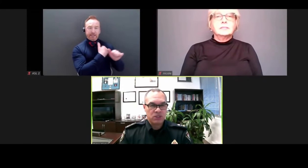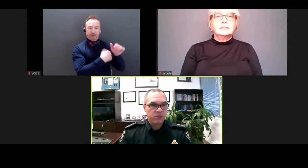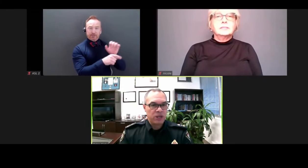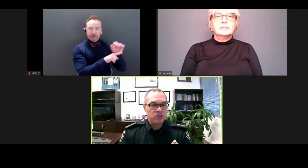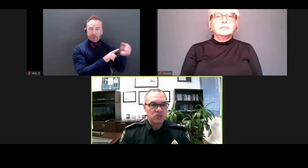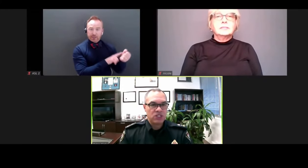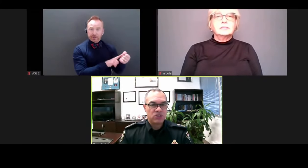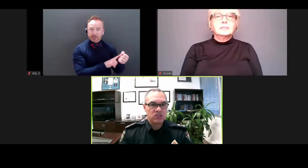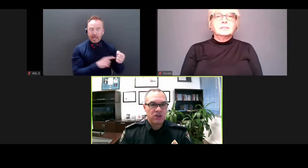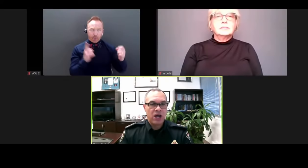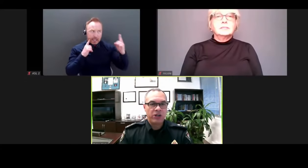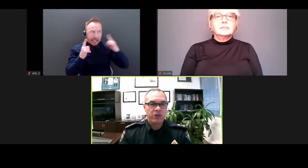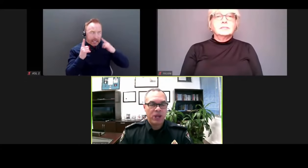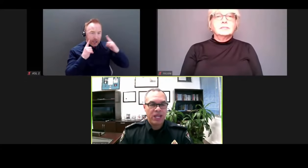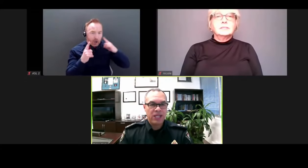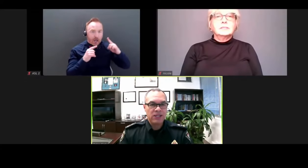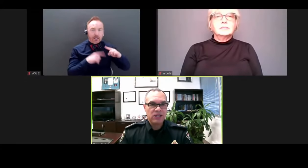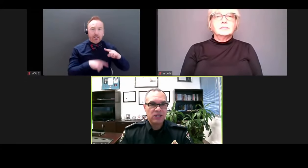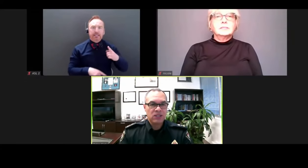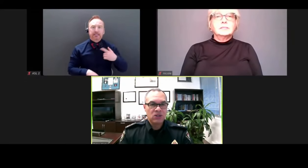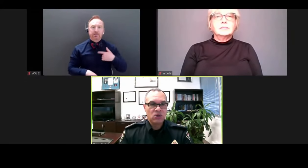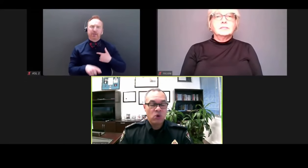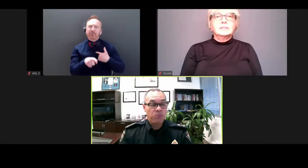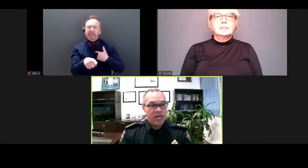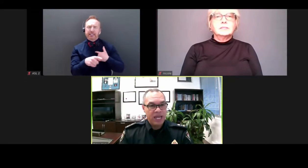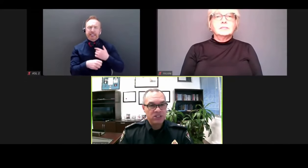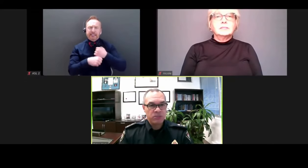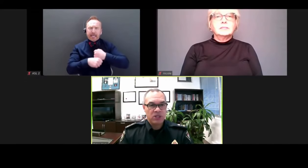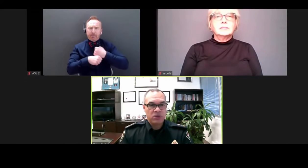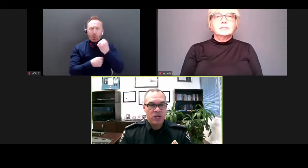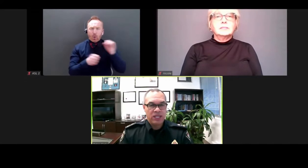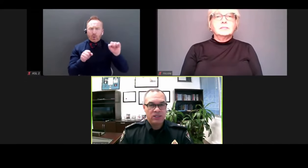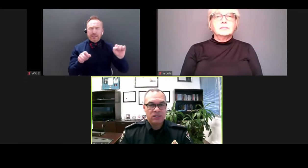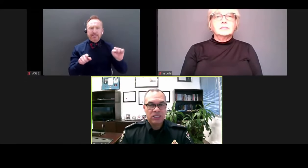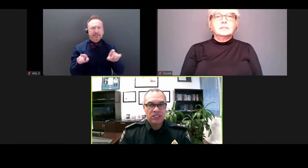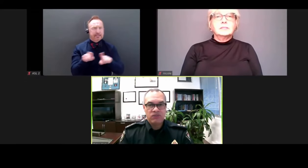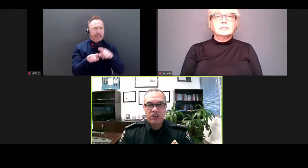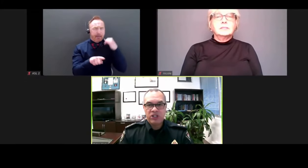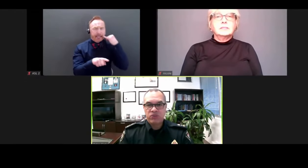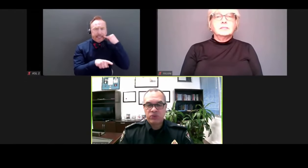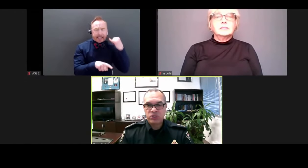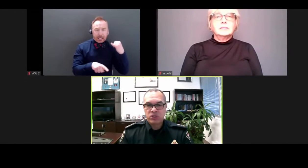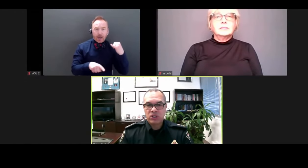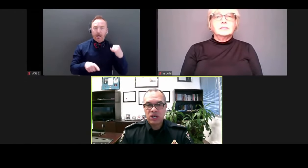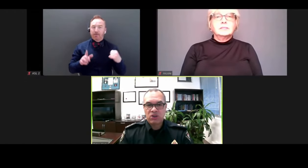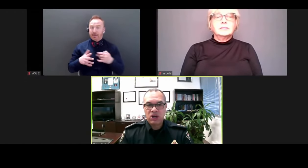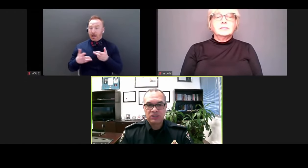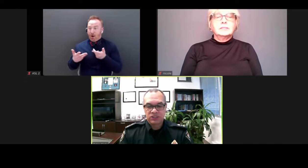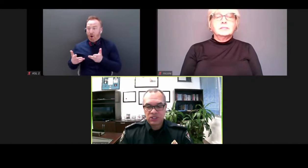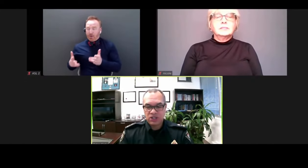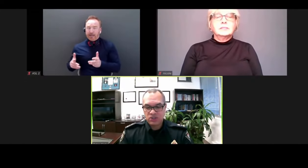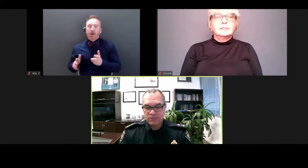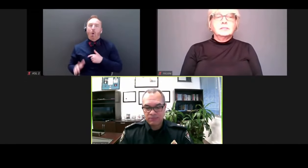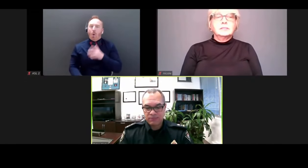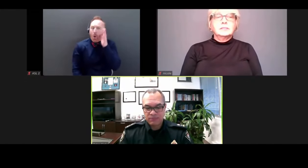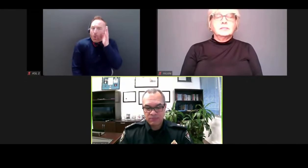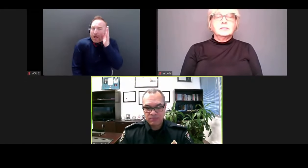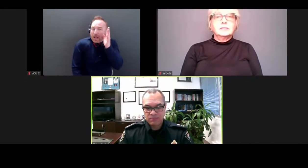about similar demonstrations that are underway or planned to be underway in the very near future across this